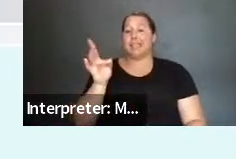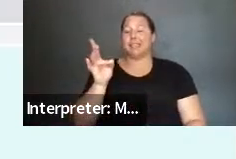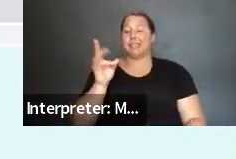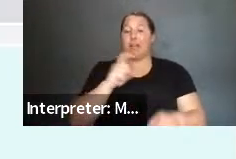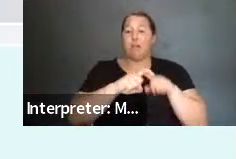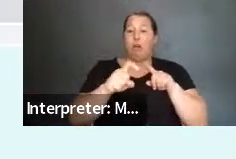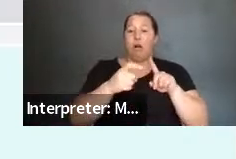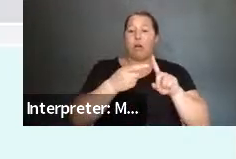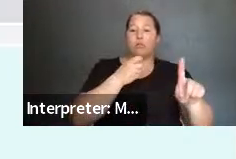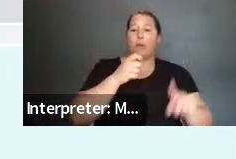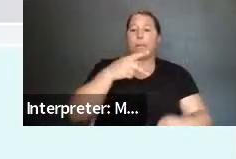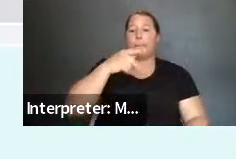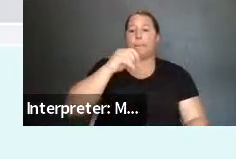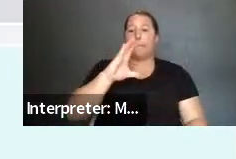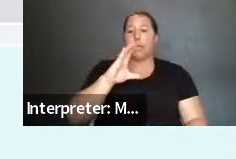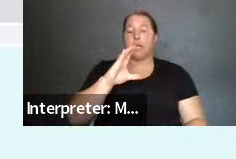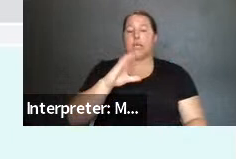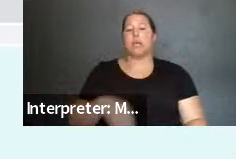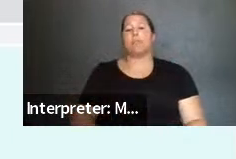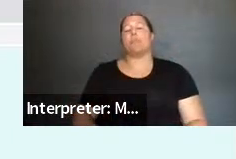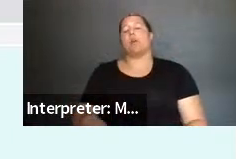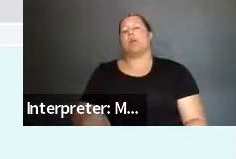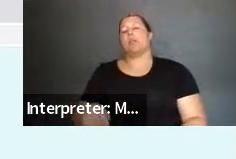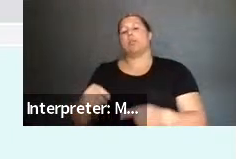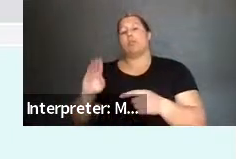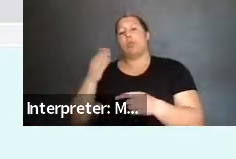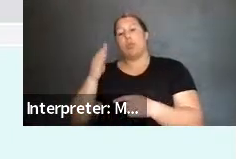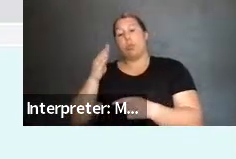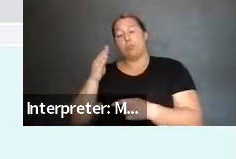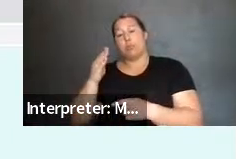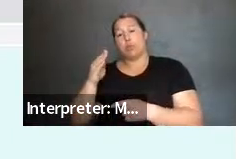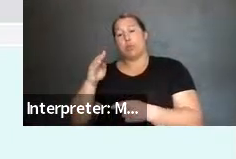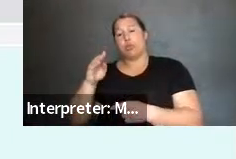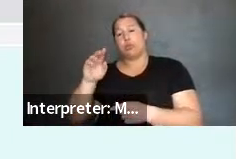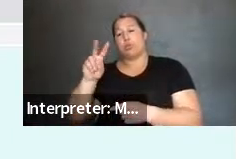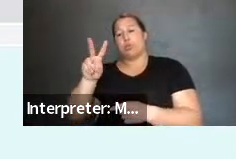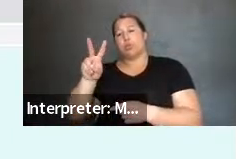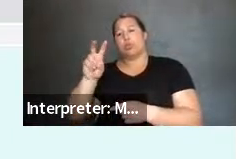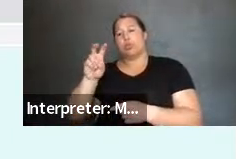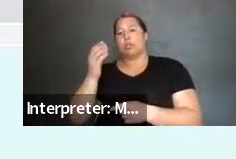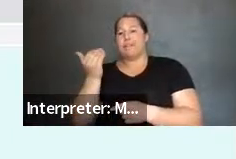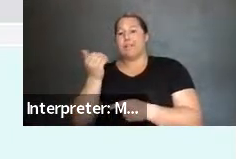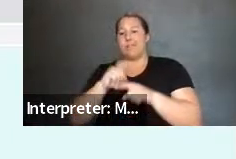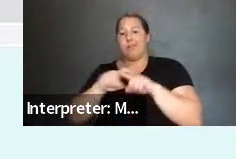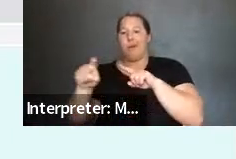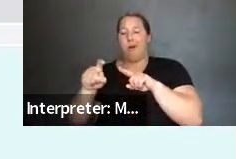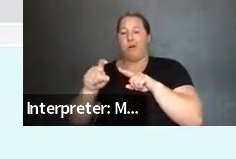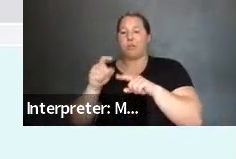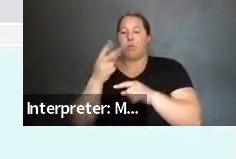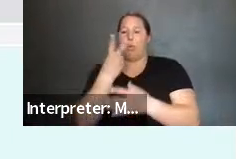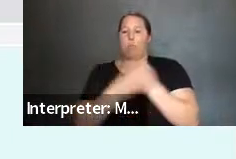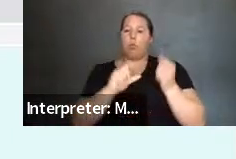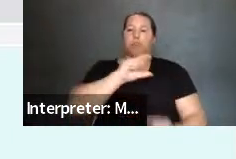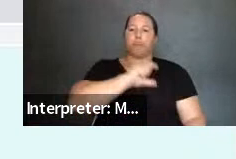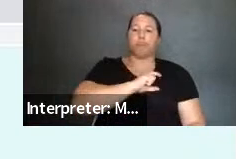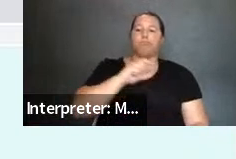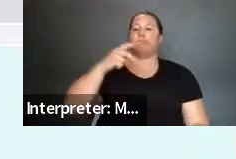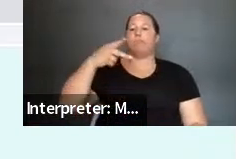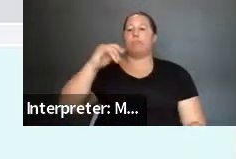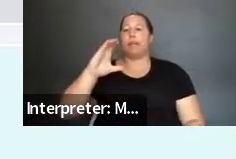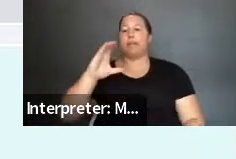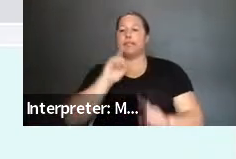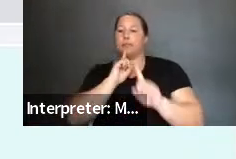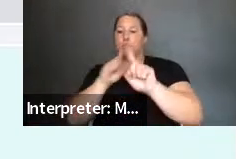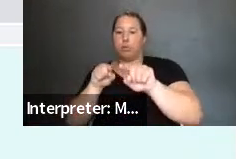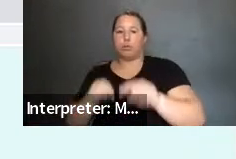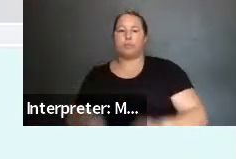And then when we look over here, we had 214 calls that were co-responding. This chart over here just gives